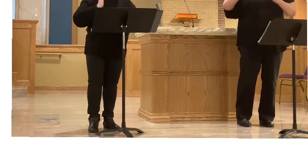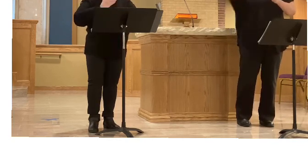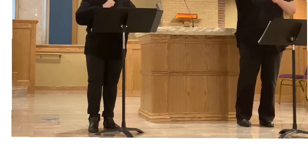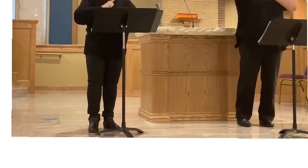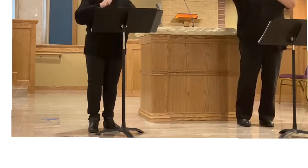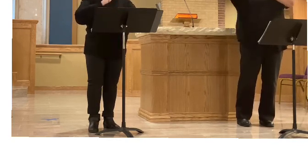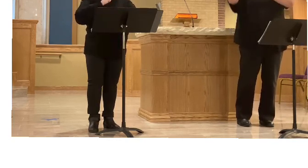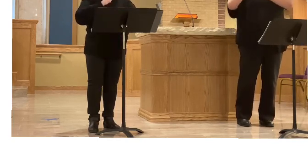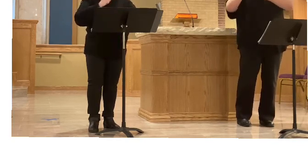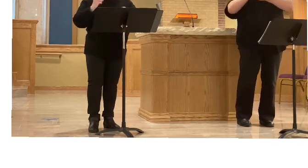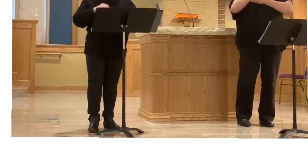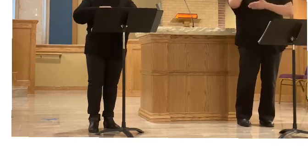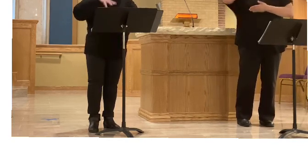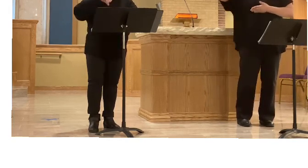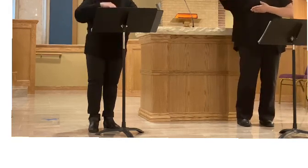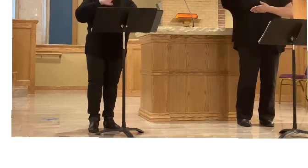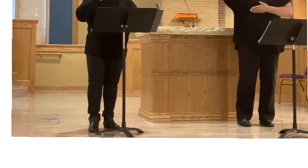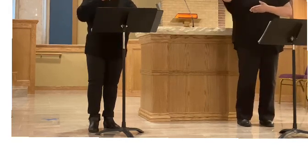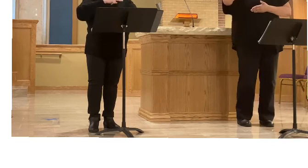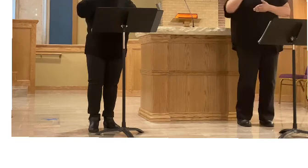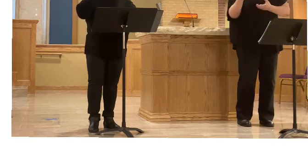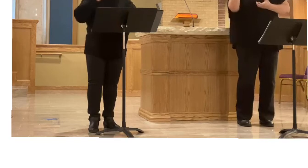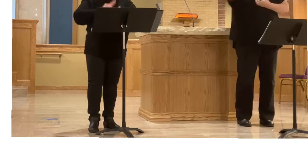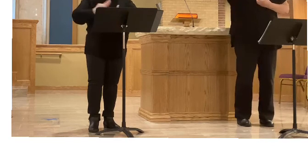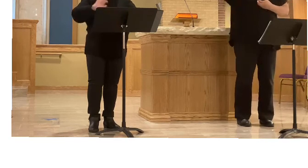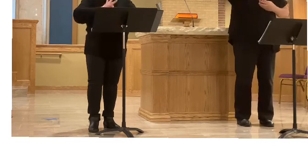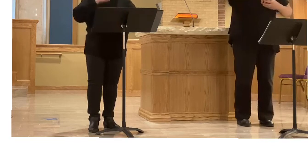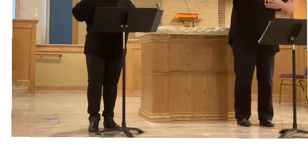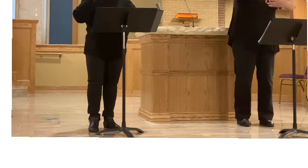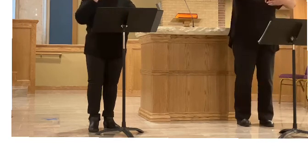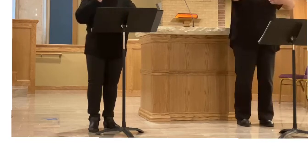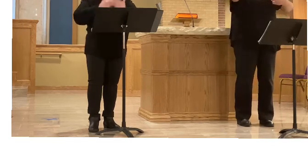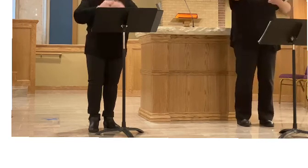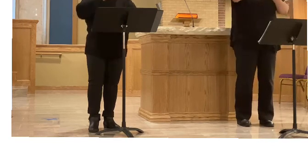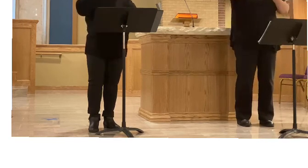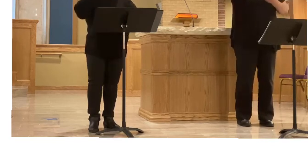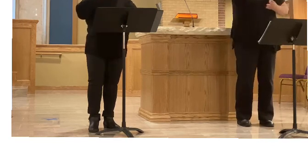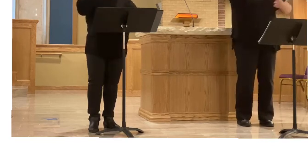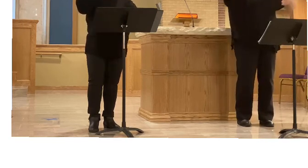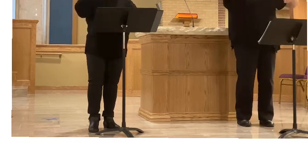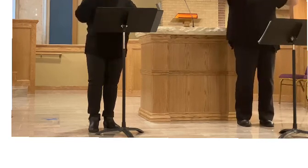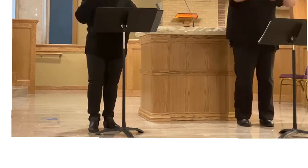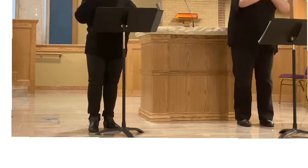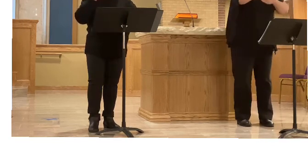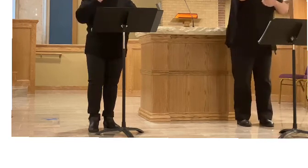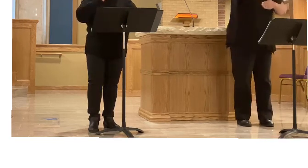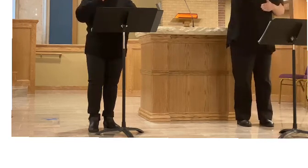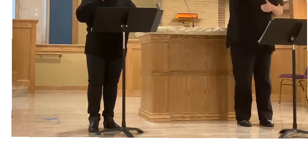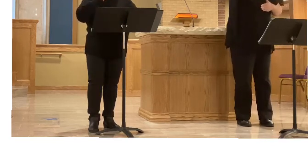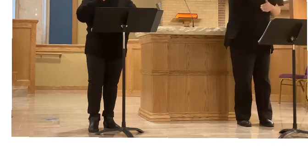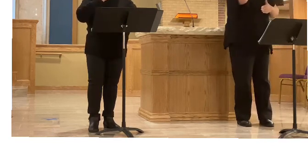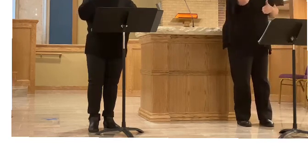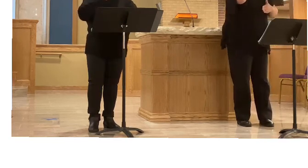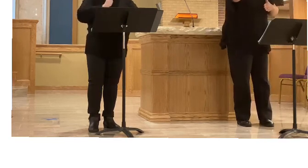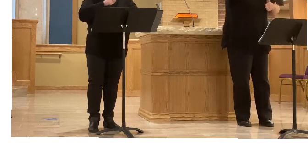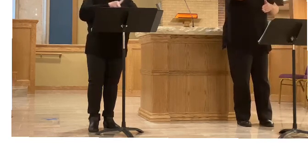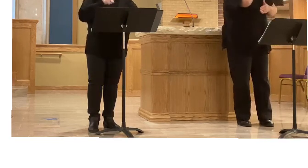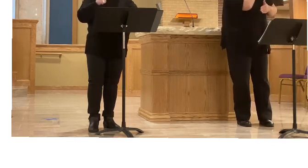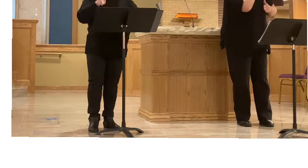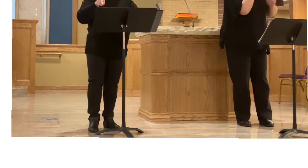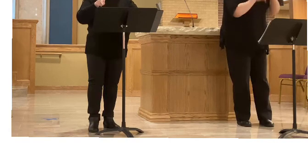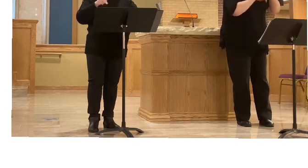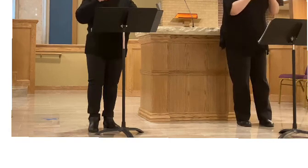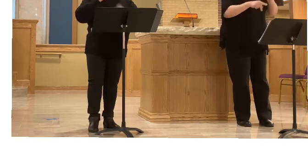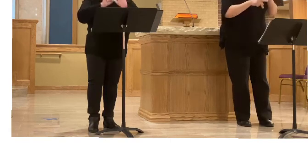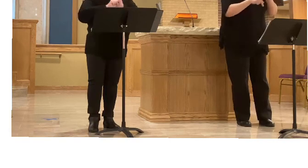our Lord, who was conceived by the Holy Spirit, born of the Virgin Mary, suffered under Pontius Pilate,